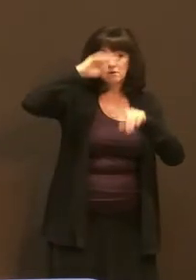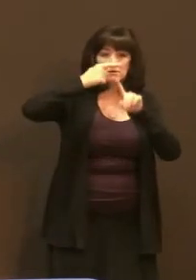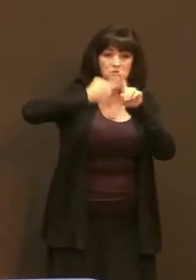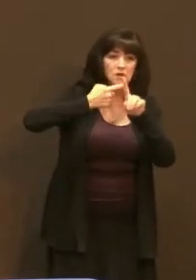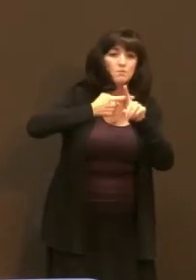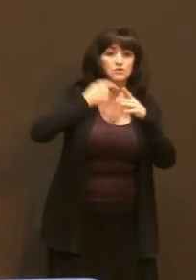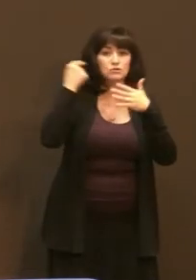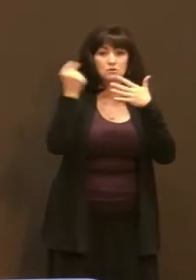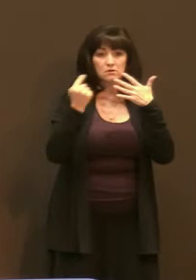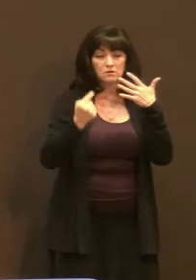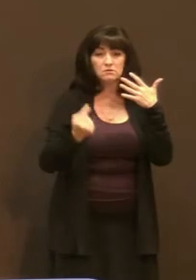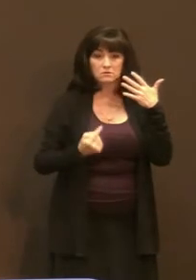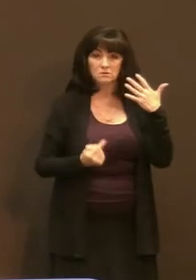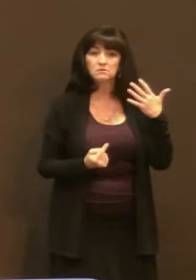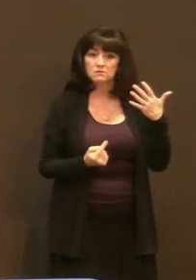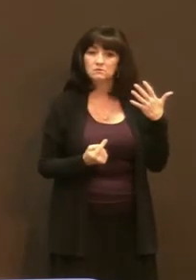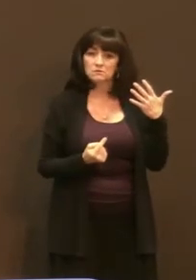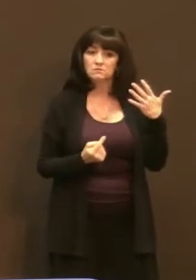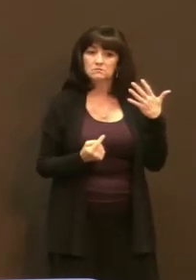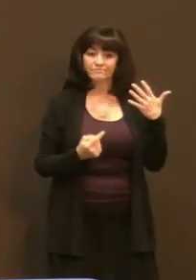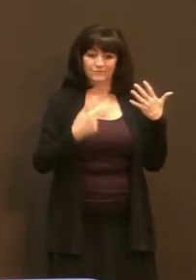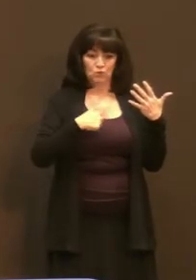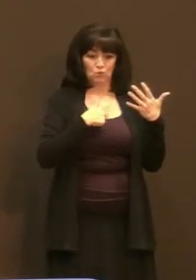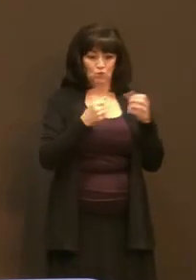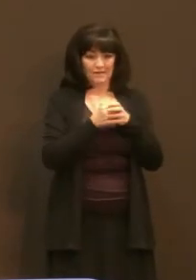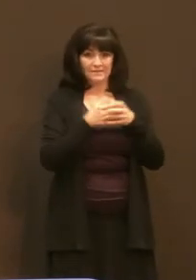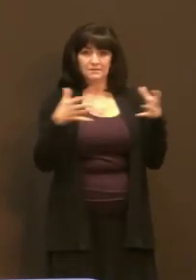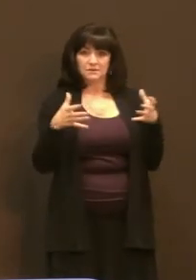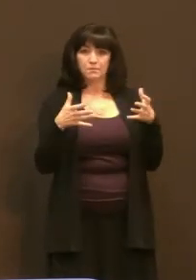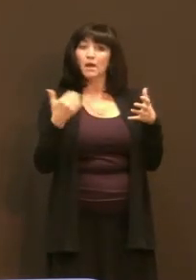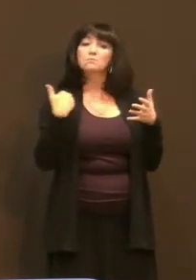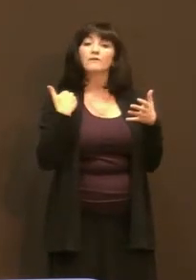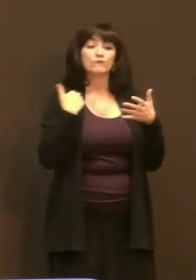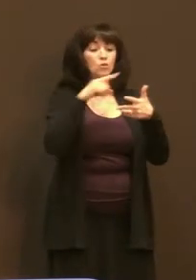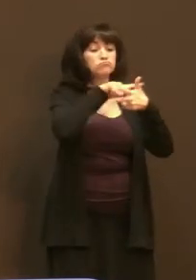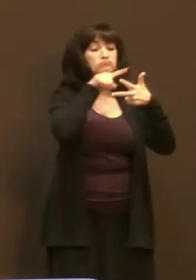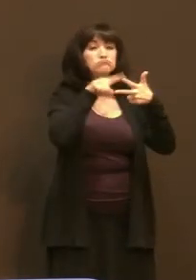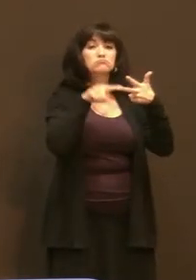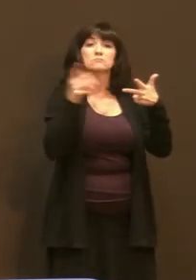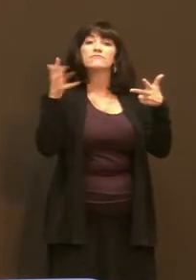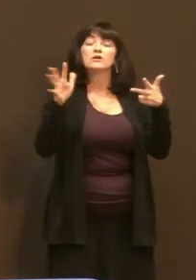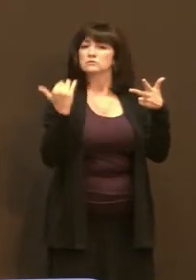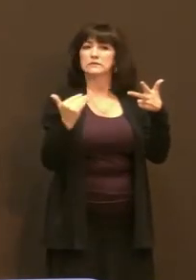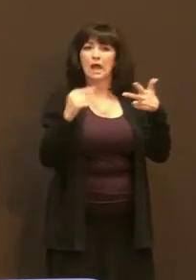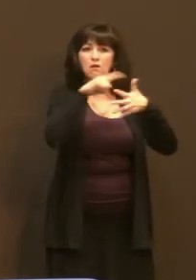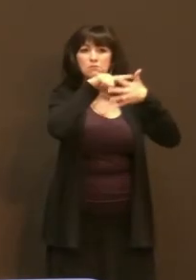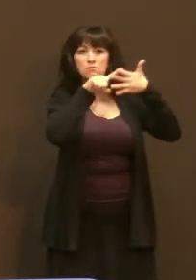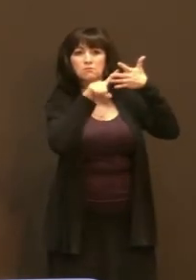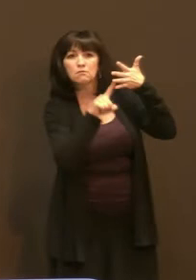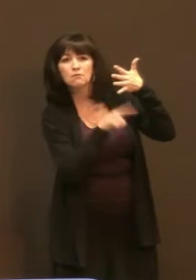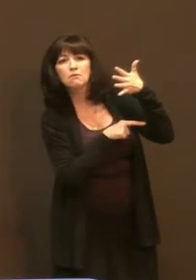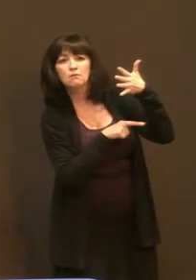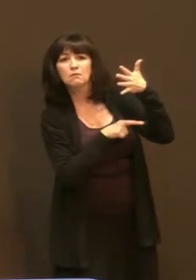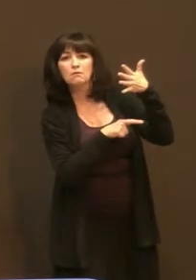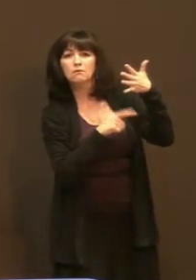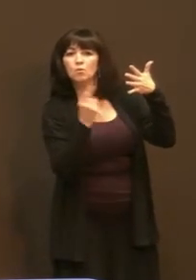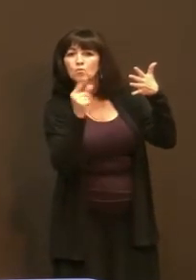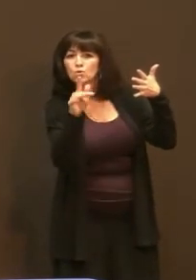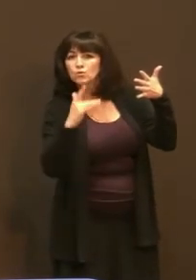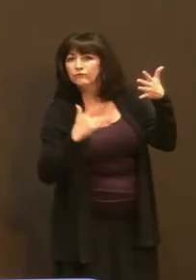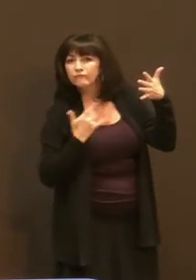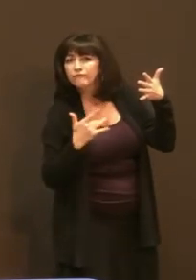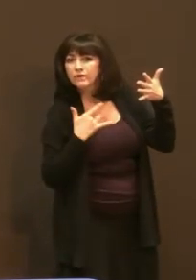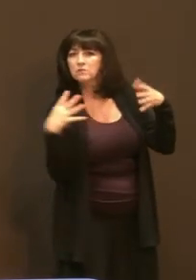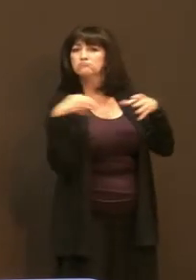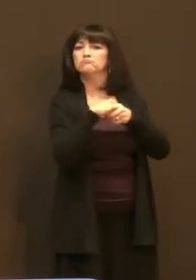related, which is we've expanded our list of symptoms. That's really